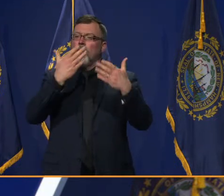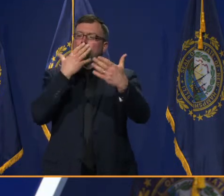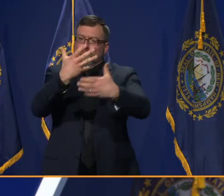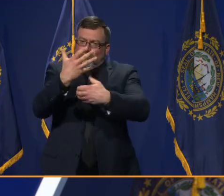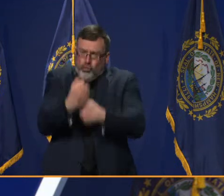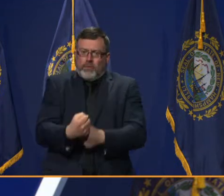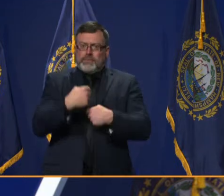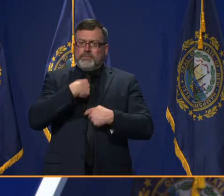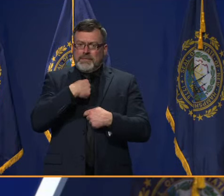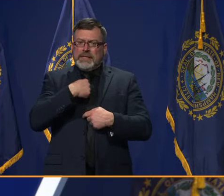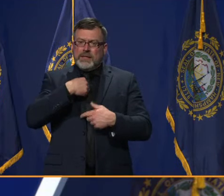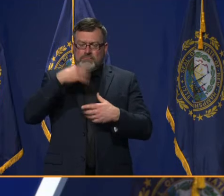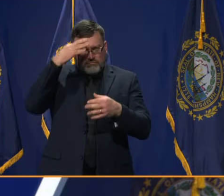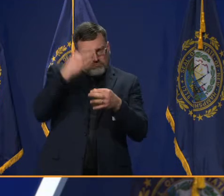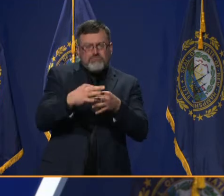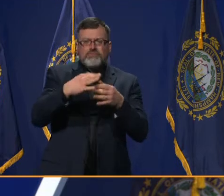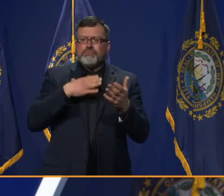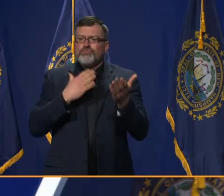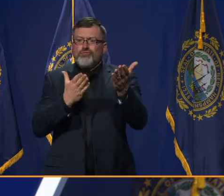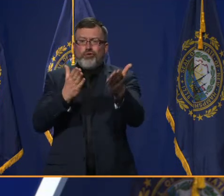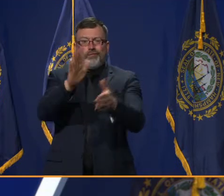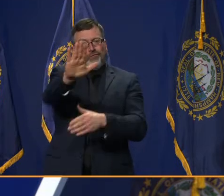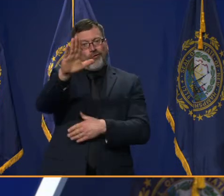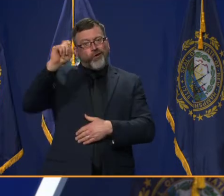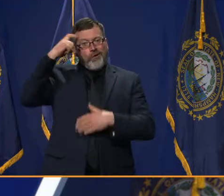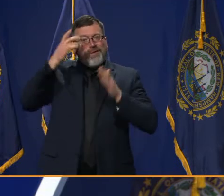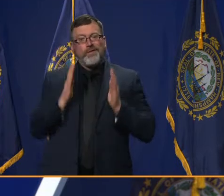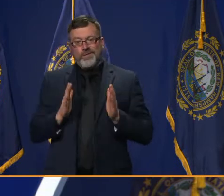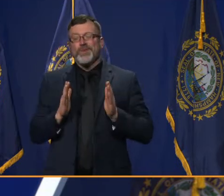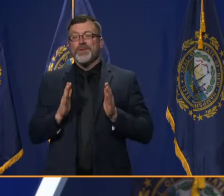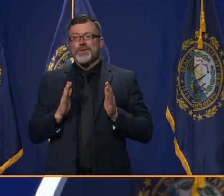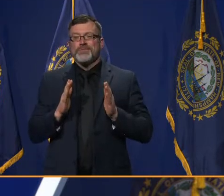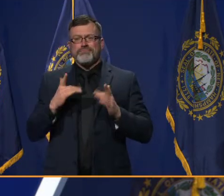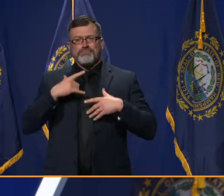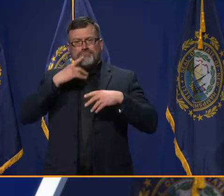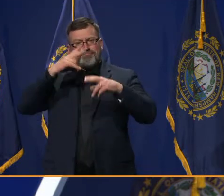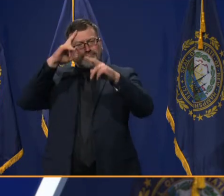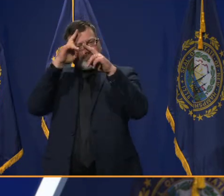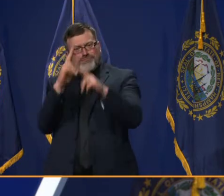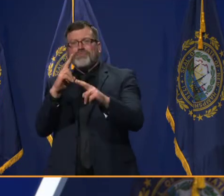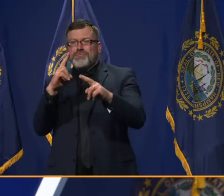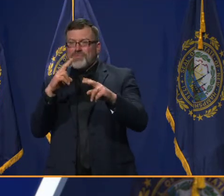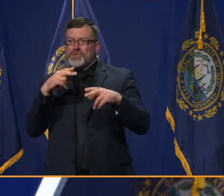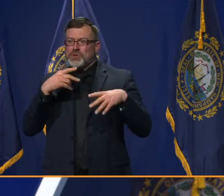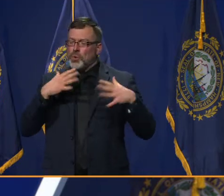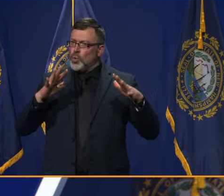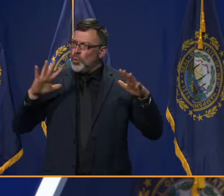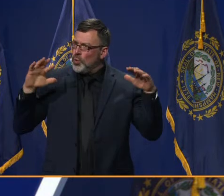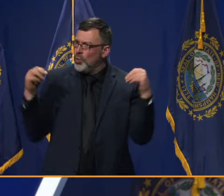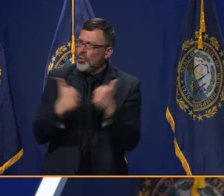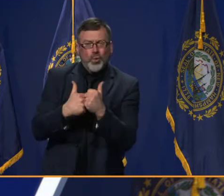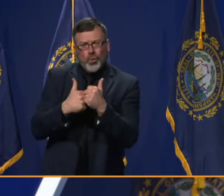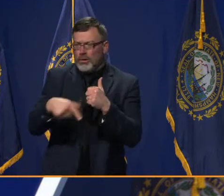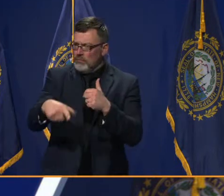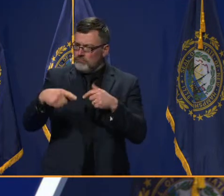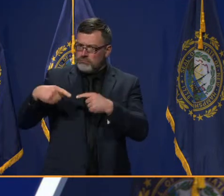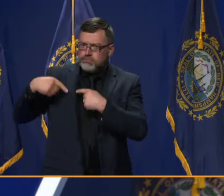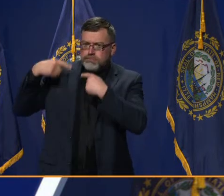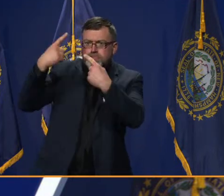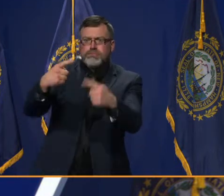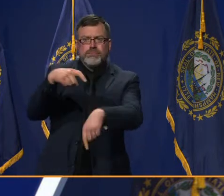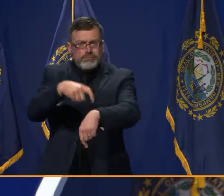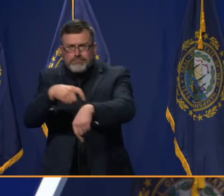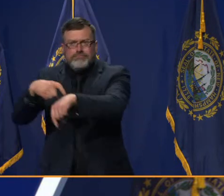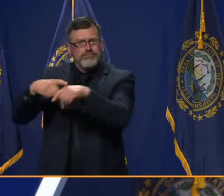been a great honor to have the faith of the citizens, especially through such challenging times. And it's with that faith that our team